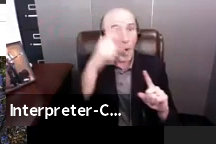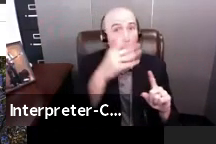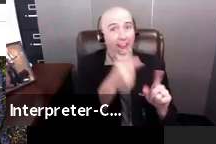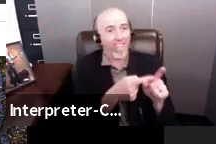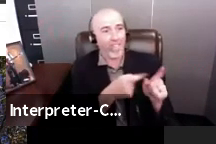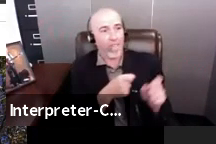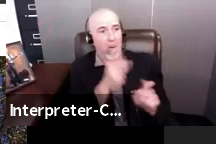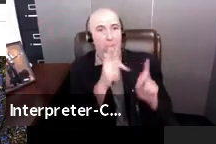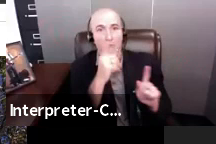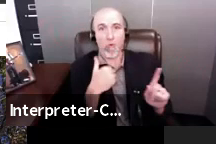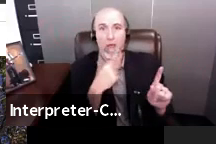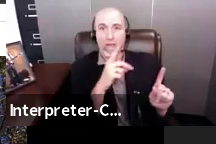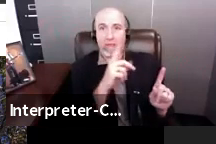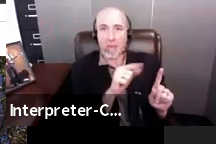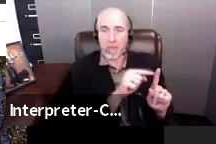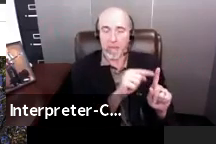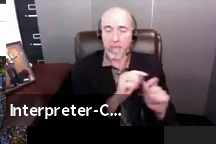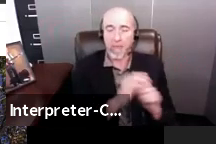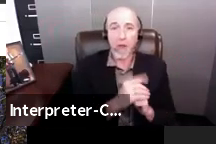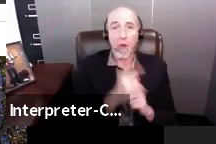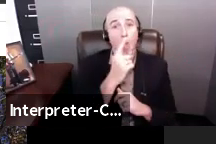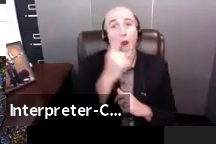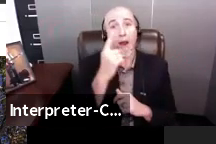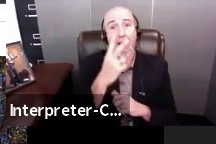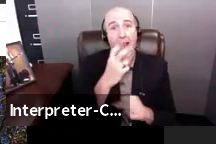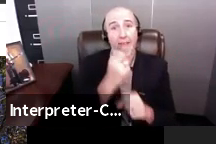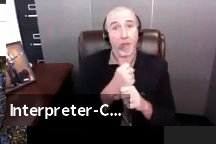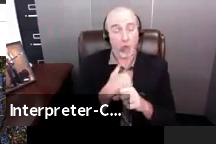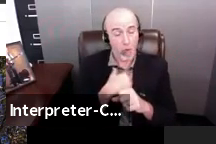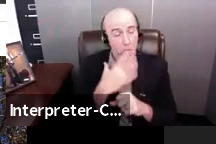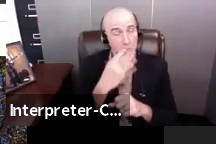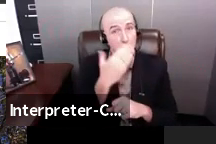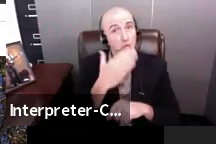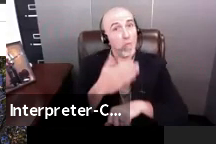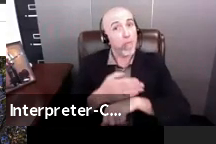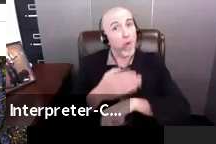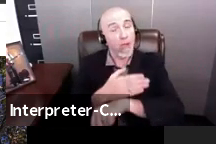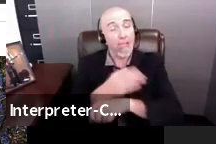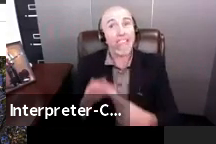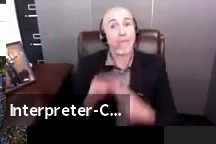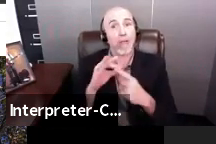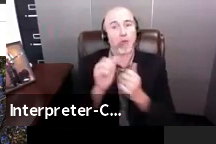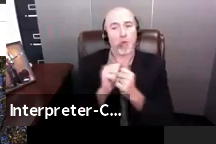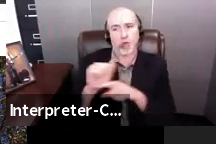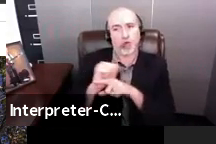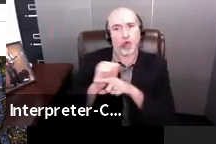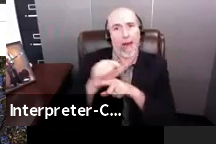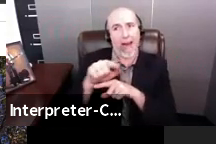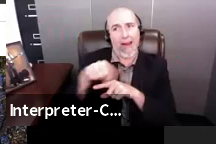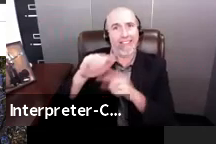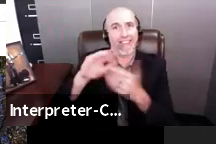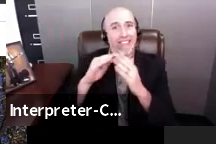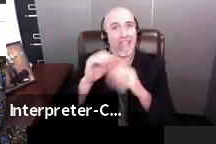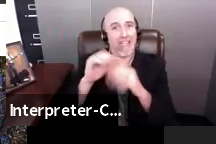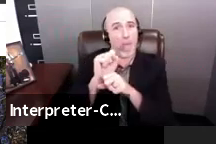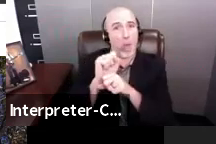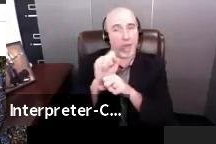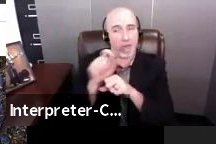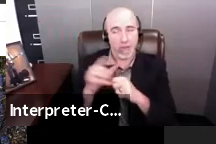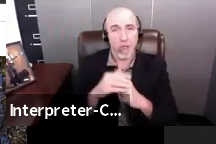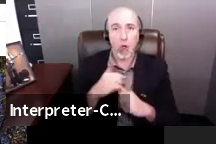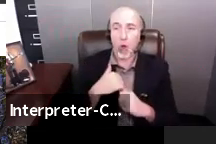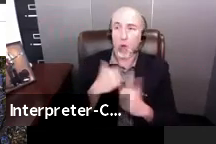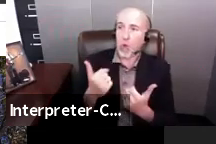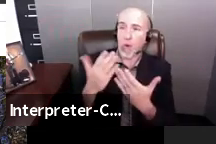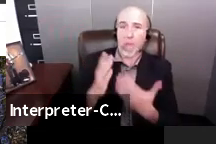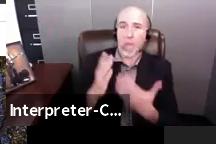citizens. In a year and a half, we've made good progress, especially in training city employees. We recommended formal